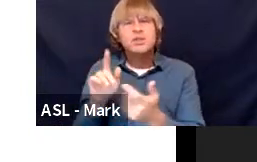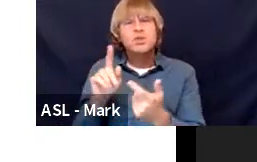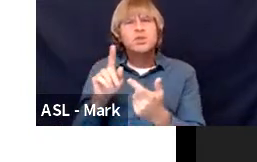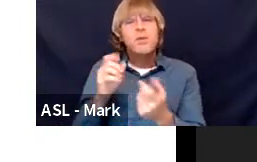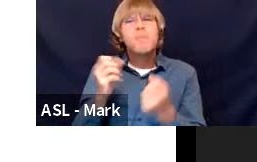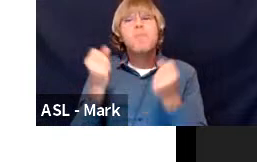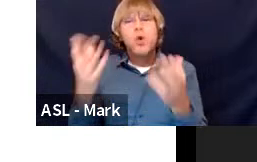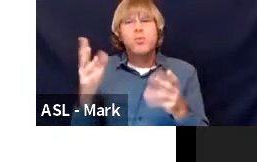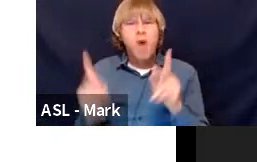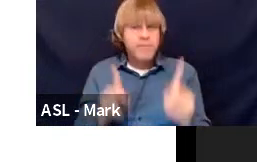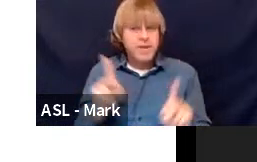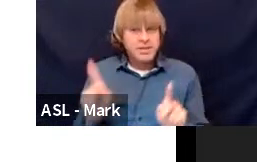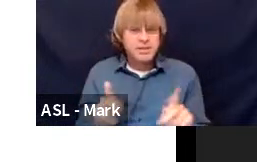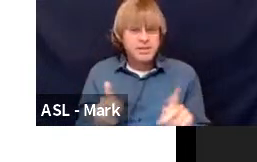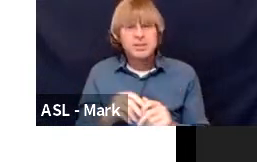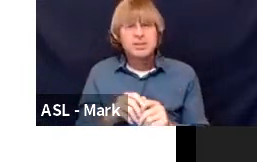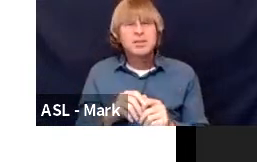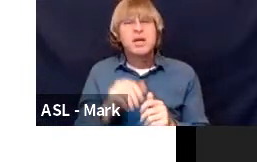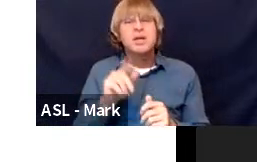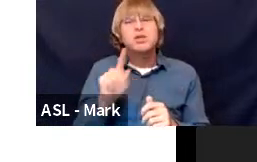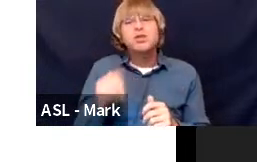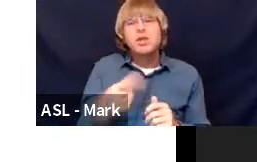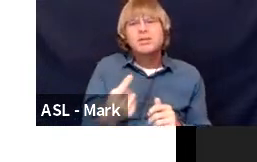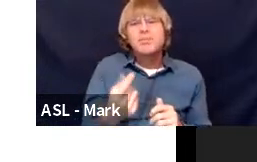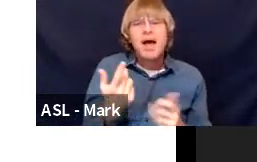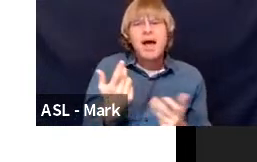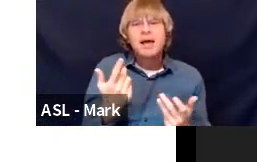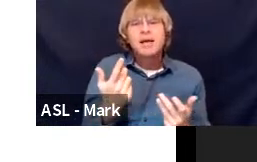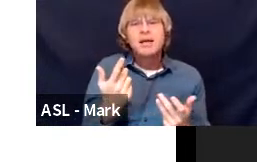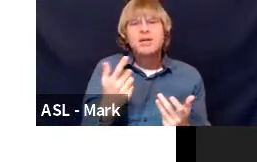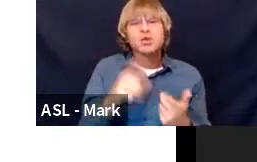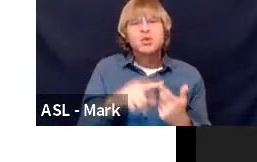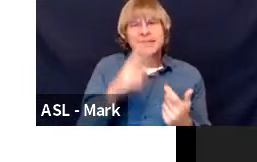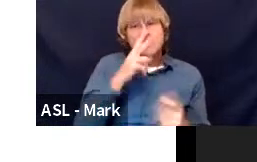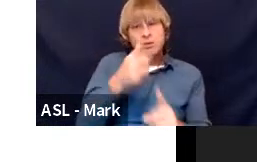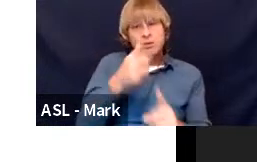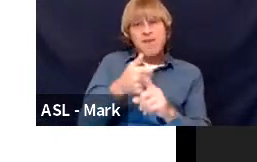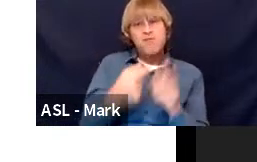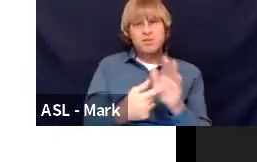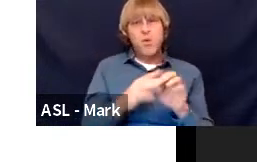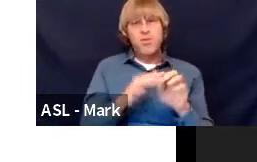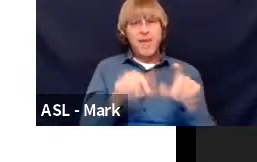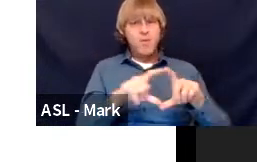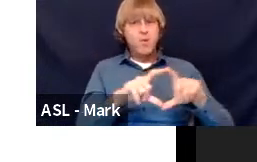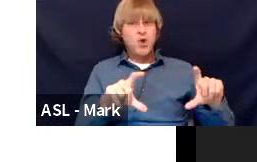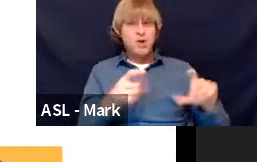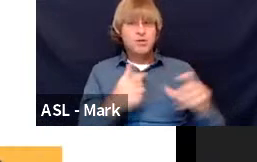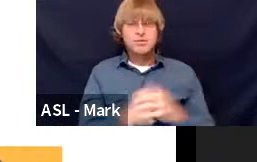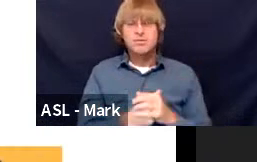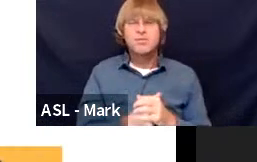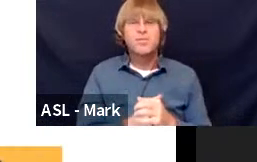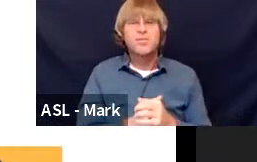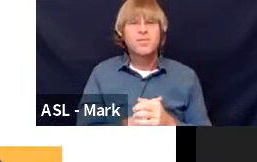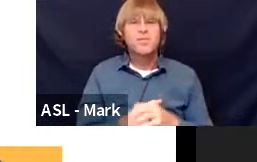it reaches multiple audiences just by seeing yourself represented on the postcard, you know.